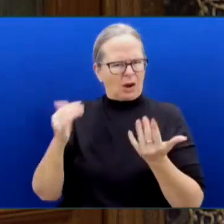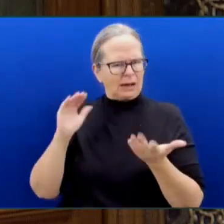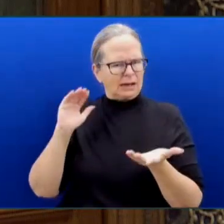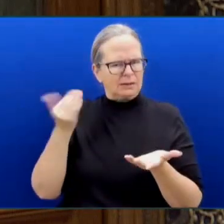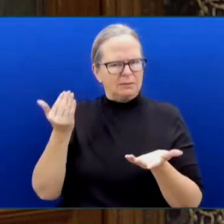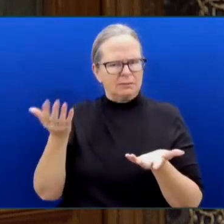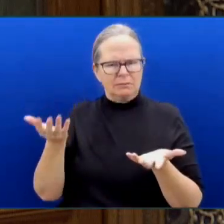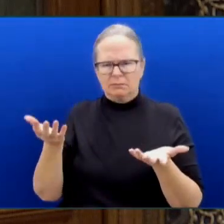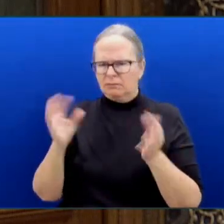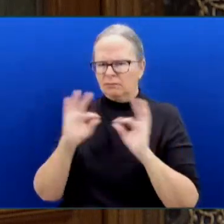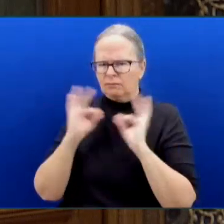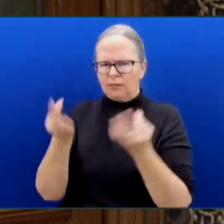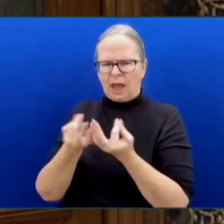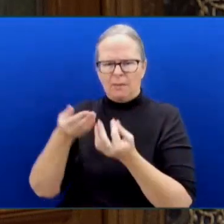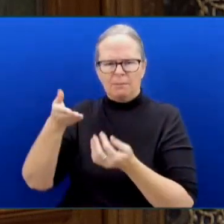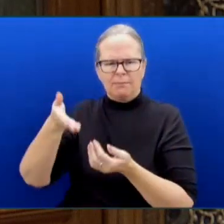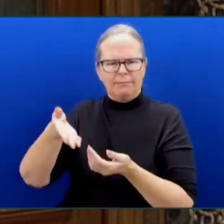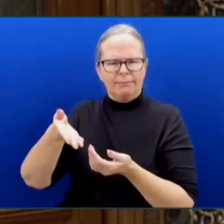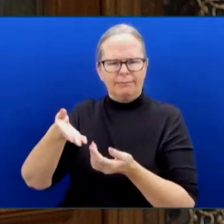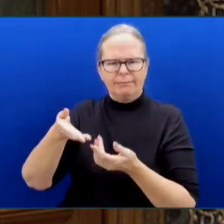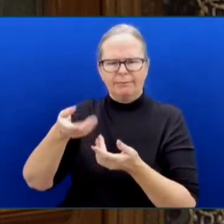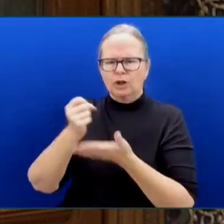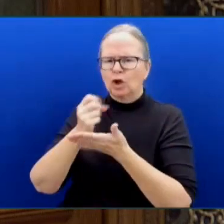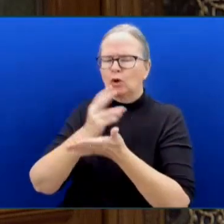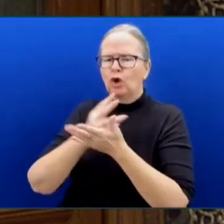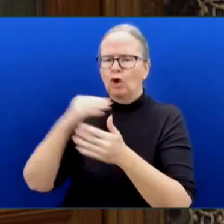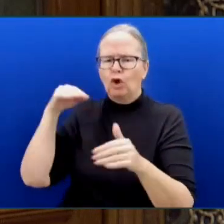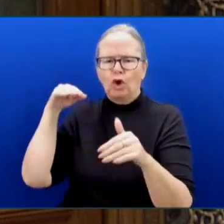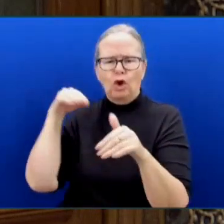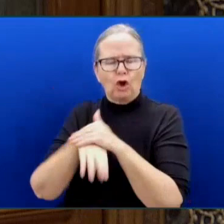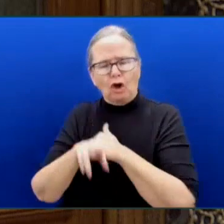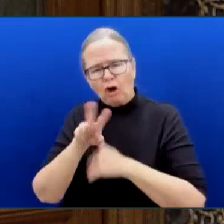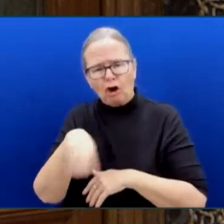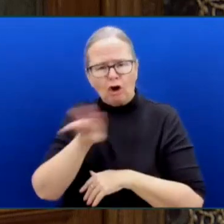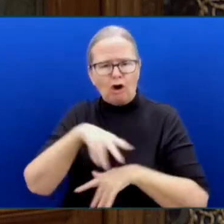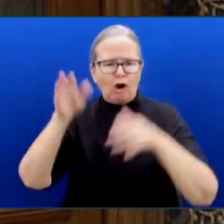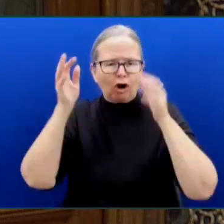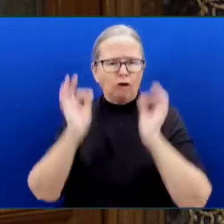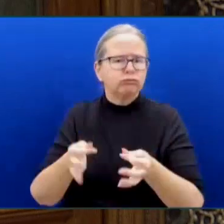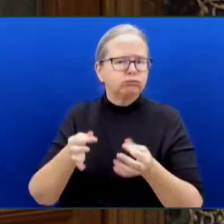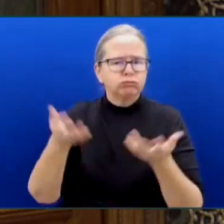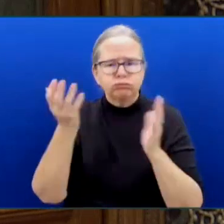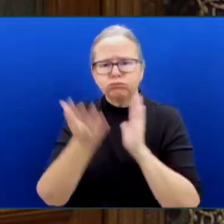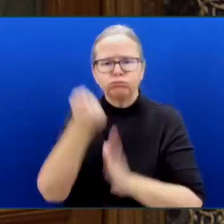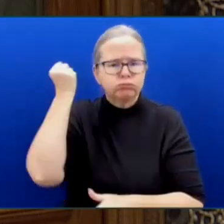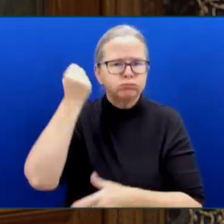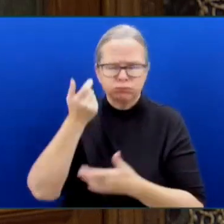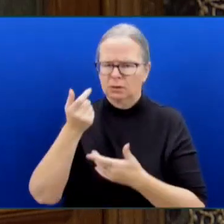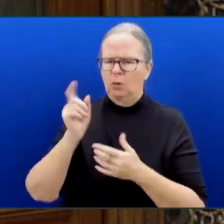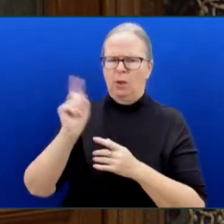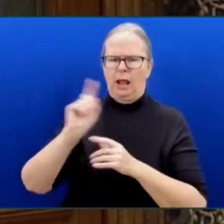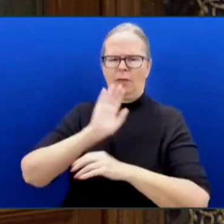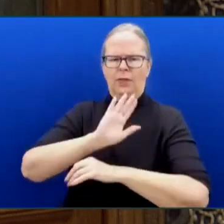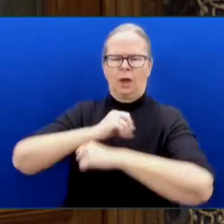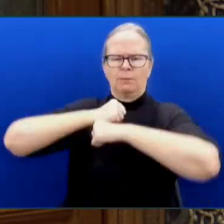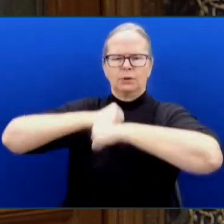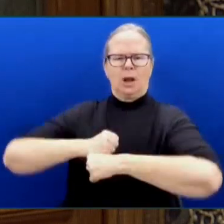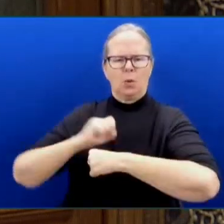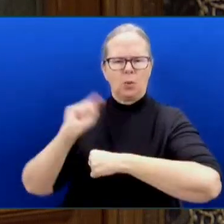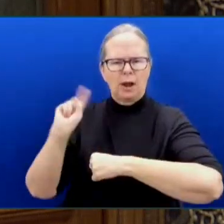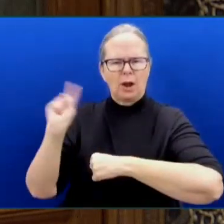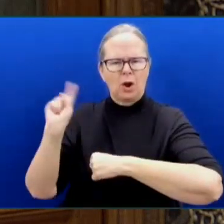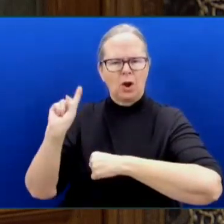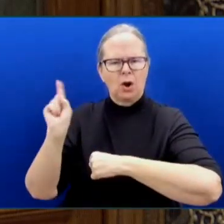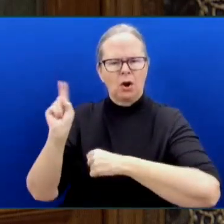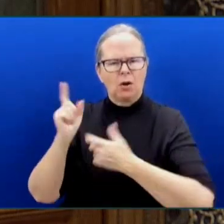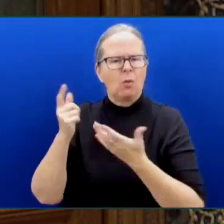make a basic level of protection. What other industry in this province where